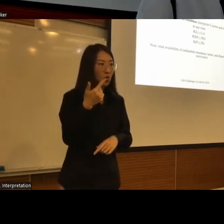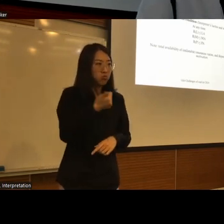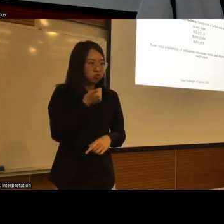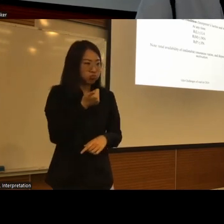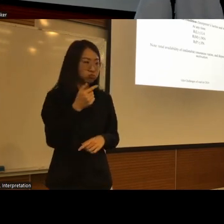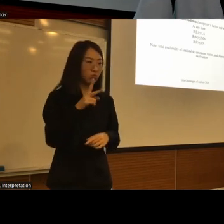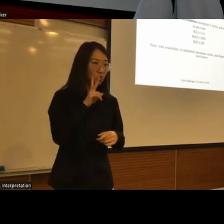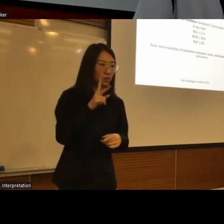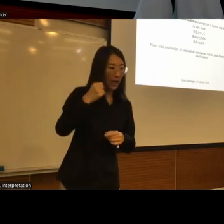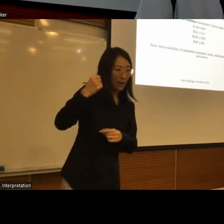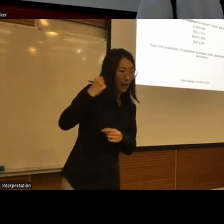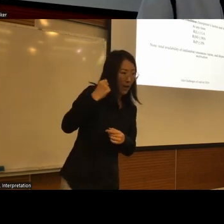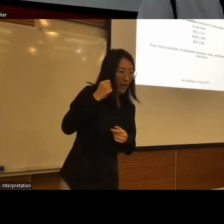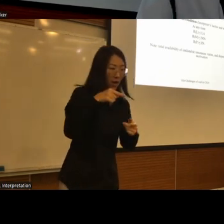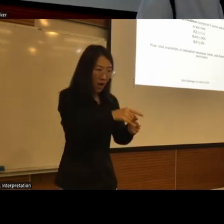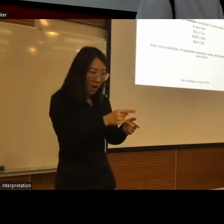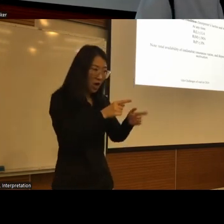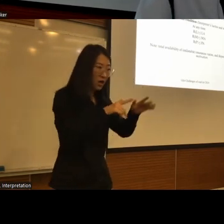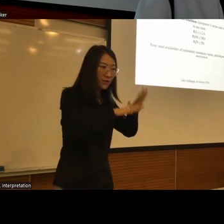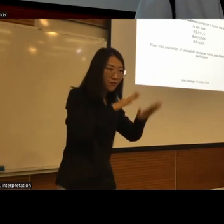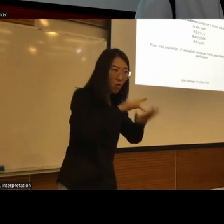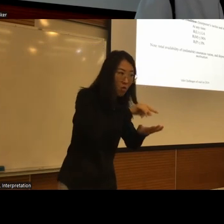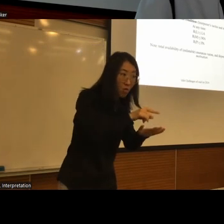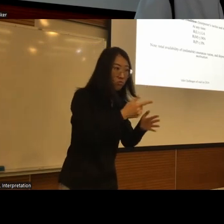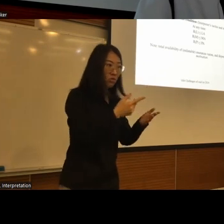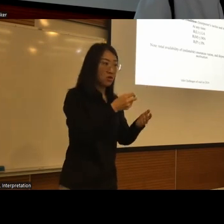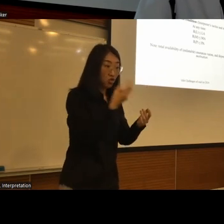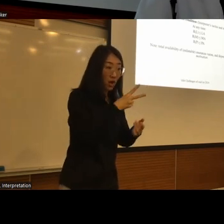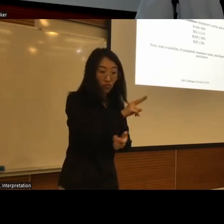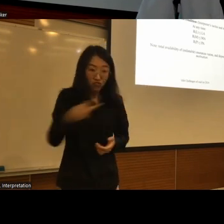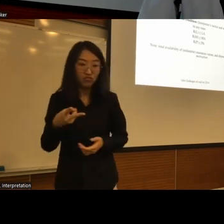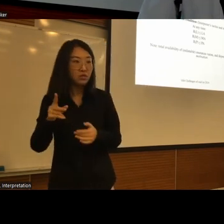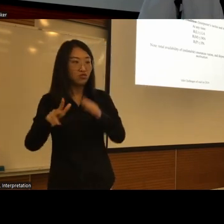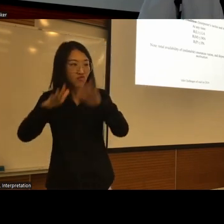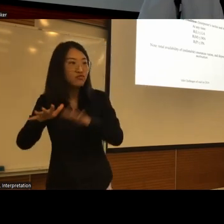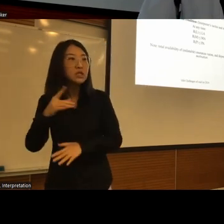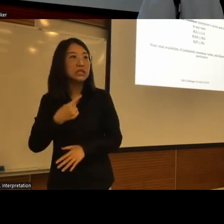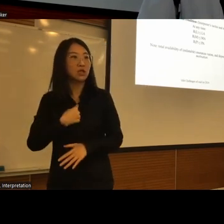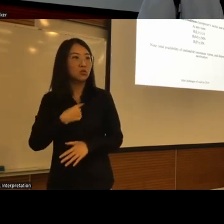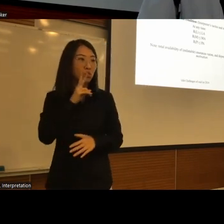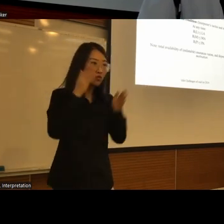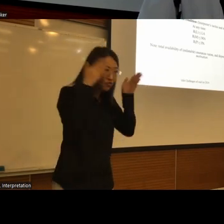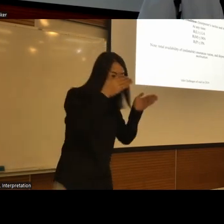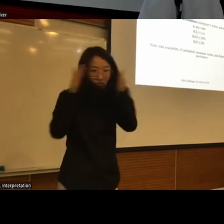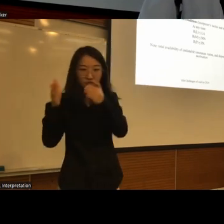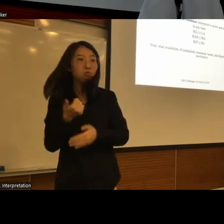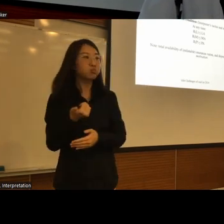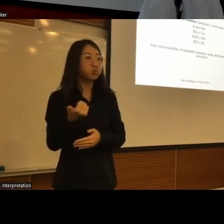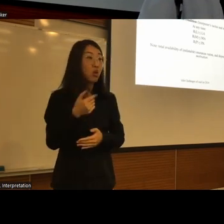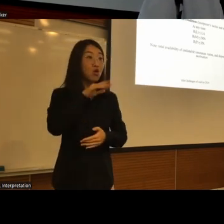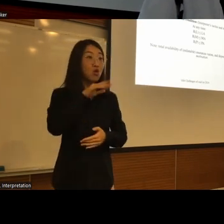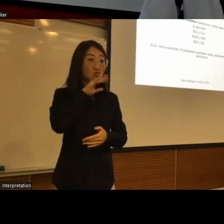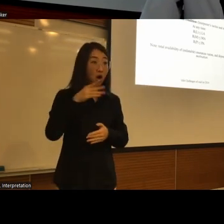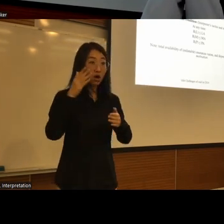your resources to one effort or the other at the right time. If you have enough attention, but you are